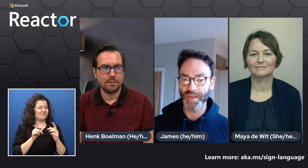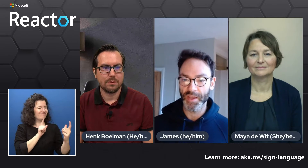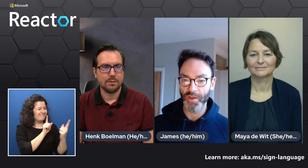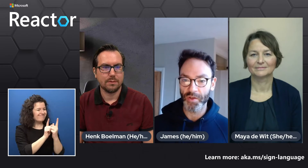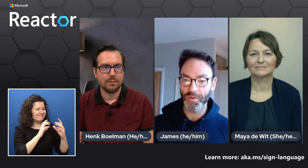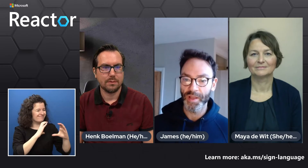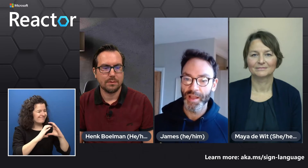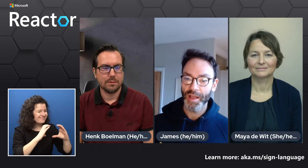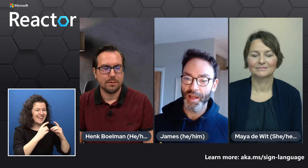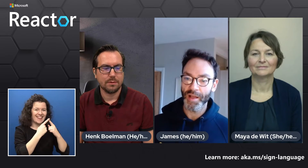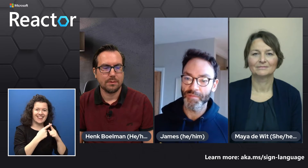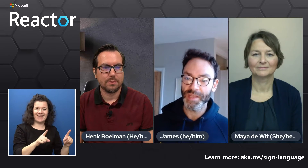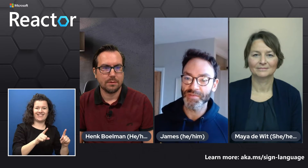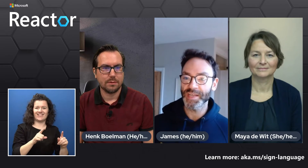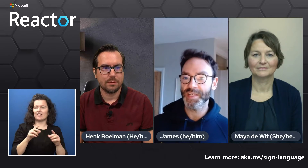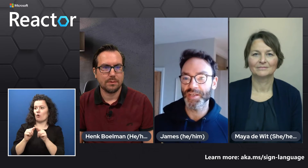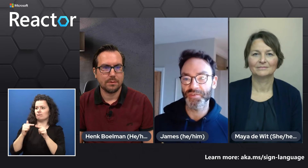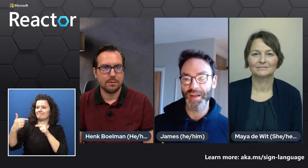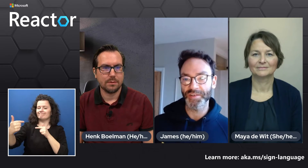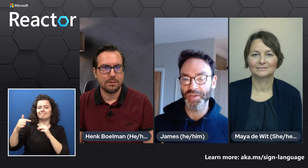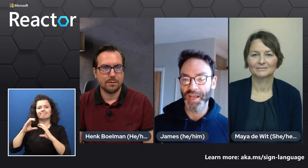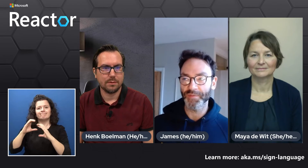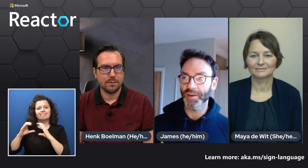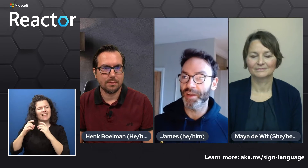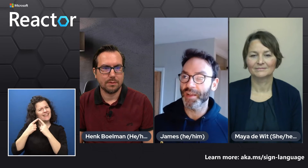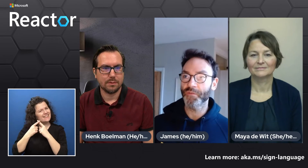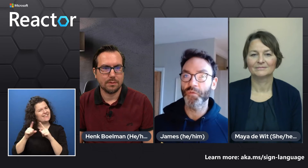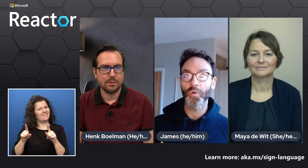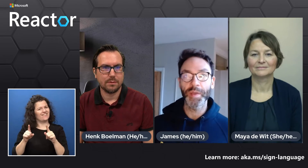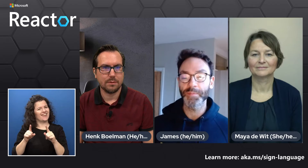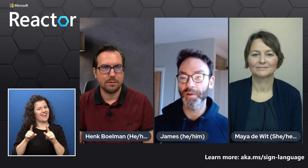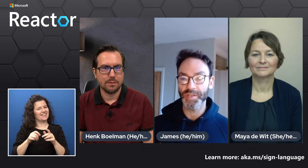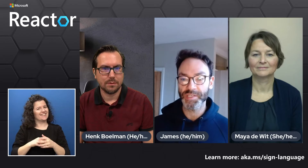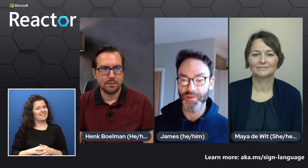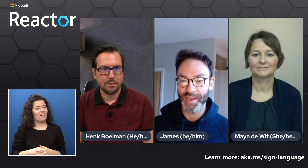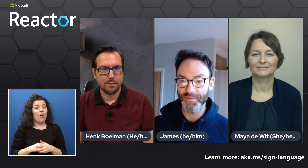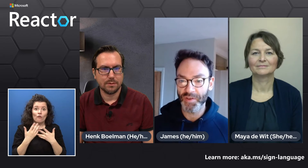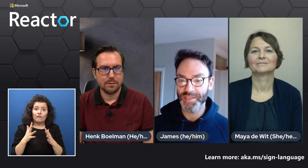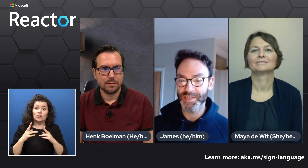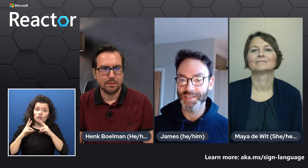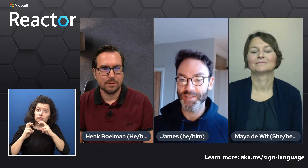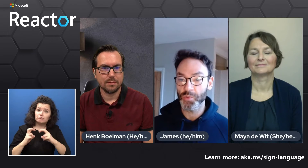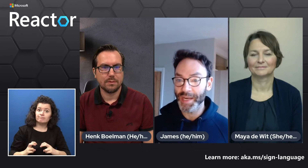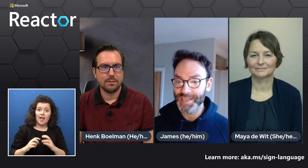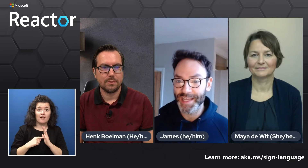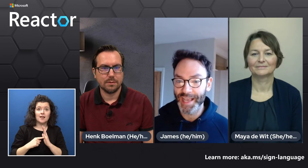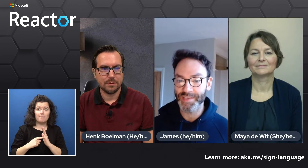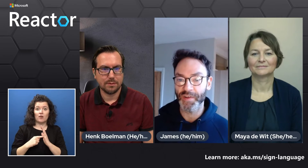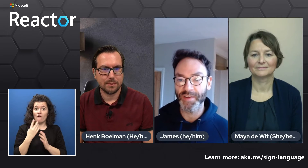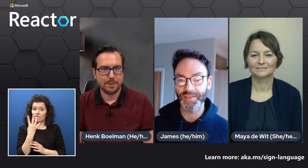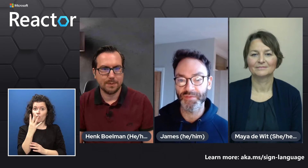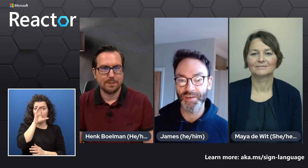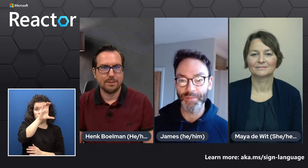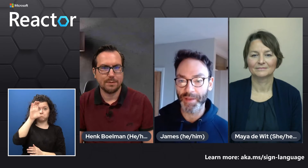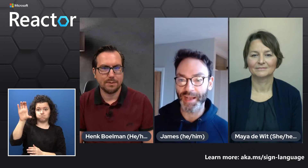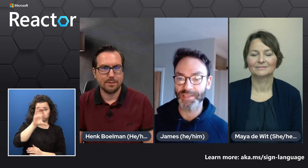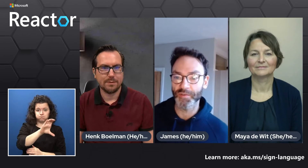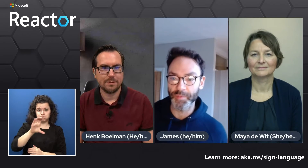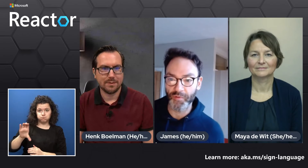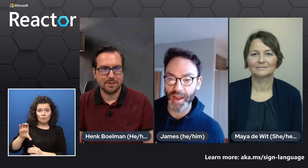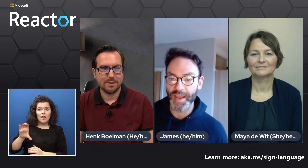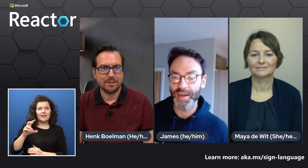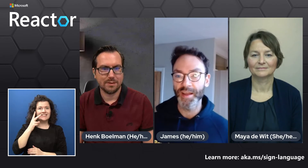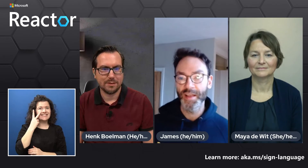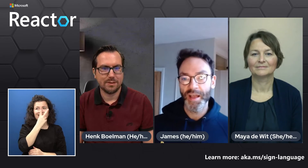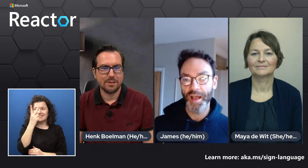via video. There's research around, having like 4 people on a screen versus 20 has a very different impact